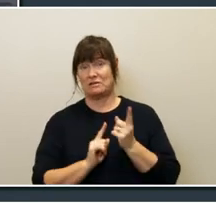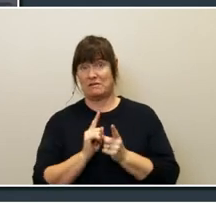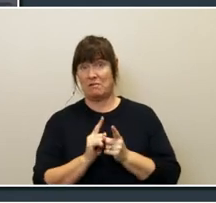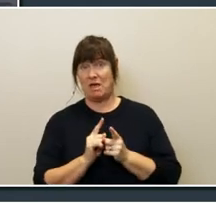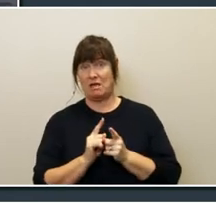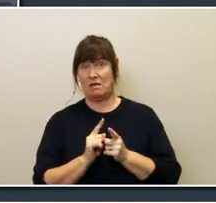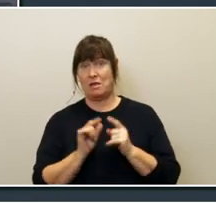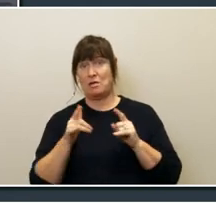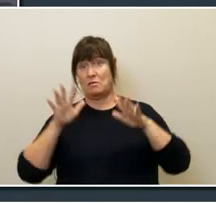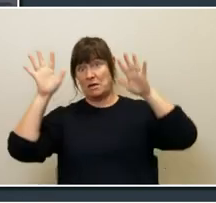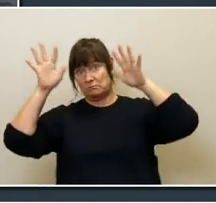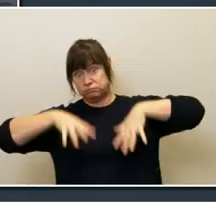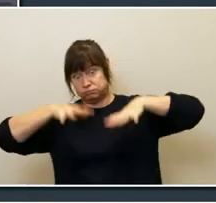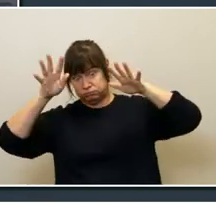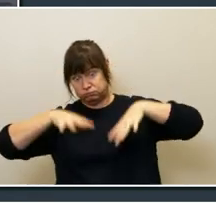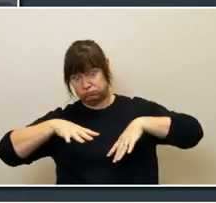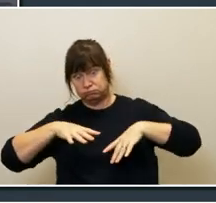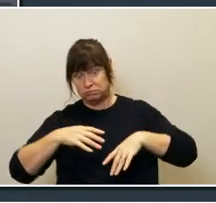to the possibilities.